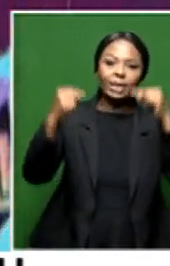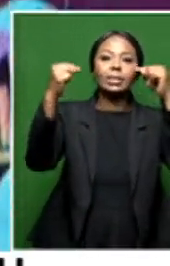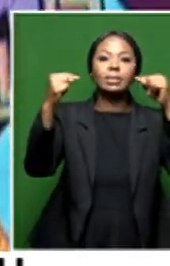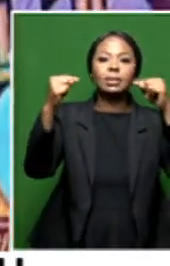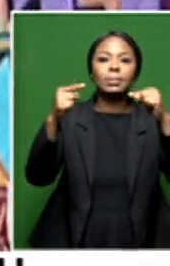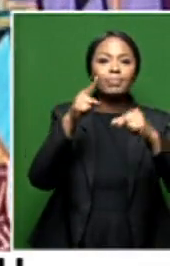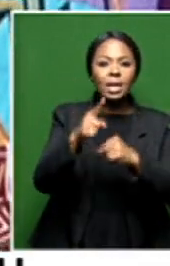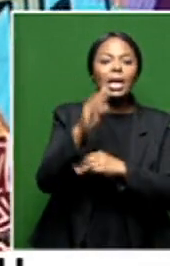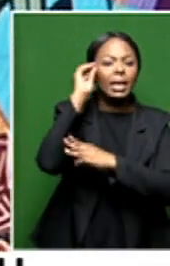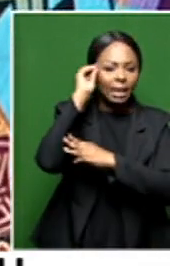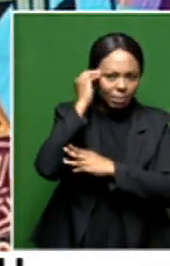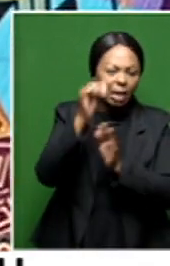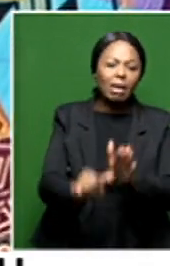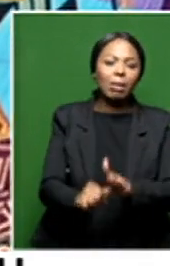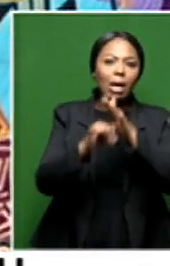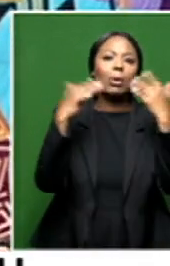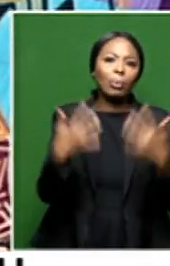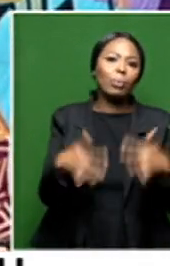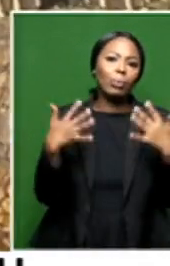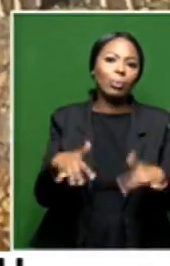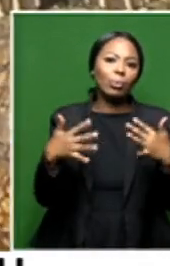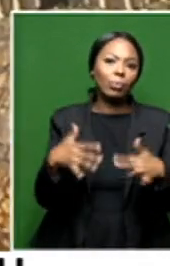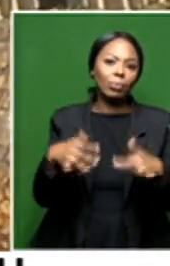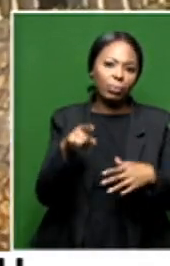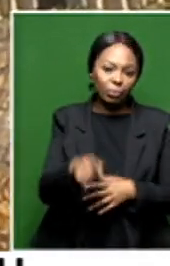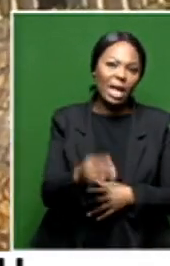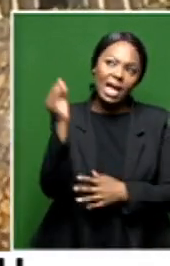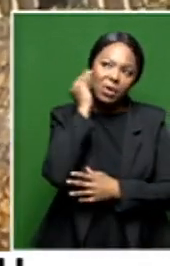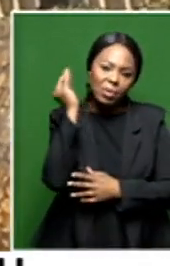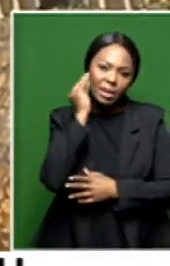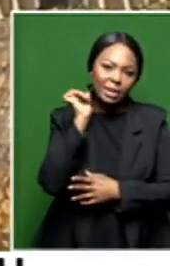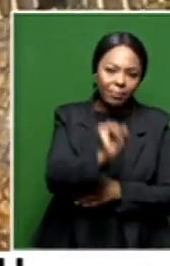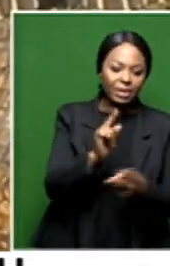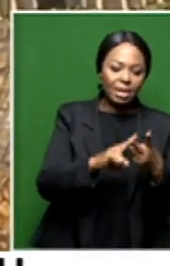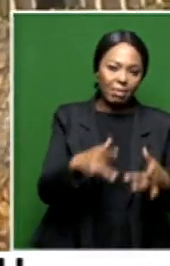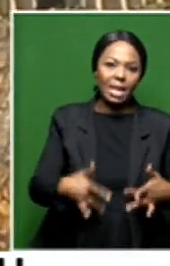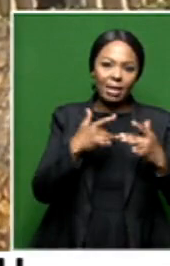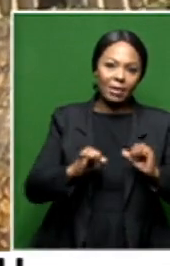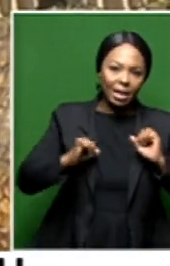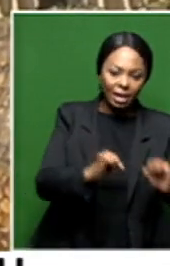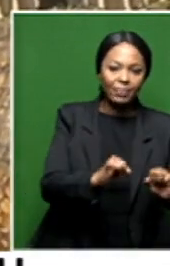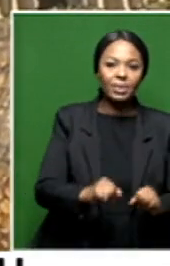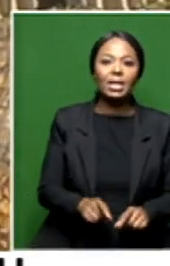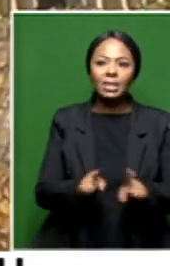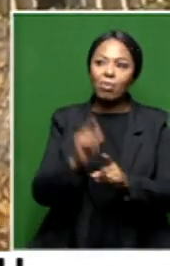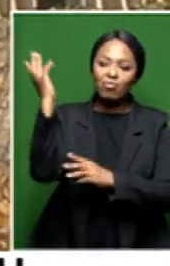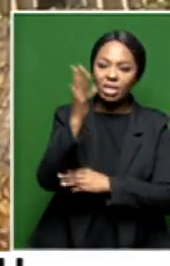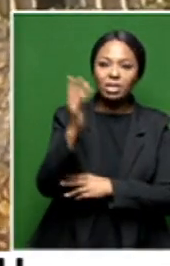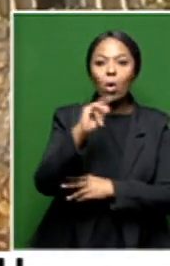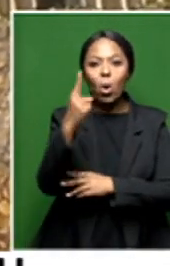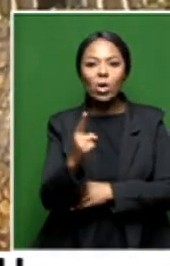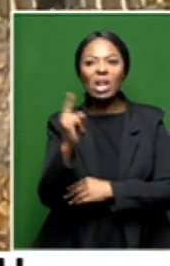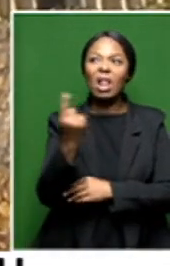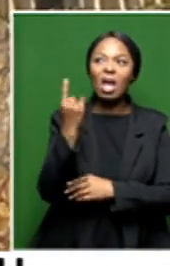been very instrumental in his formation. It has been very instrumental in his life and ministry, not only as a bishop, but